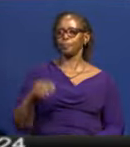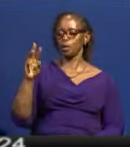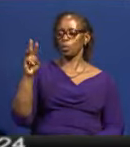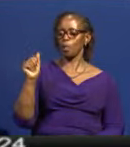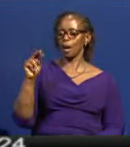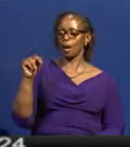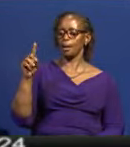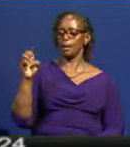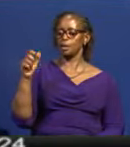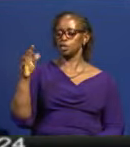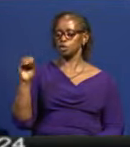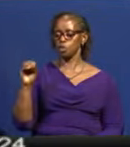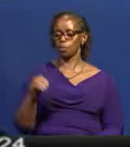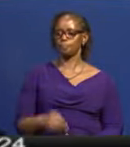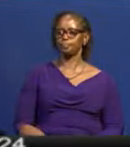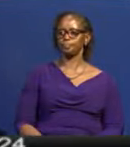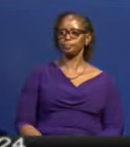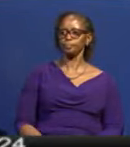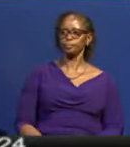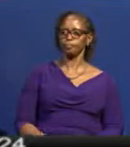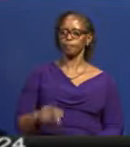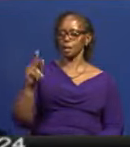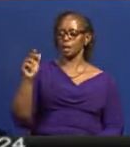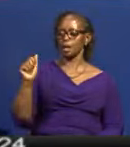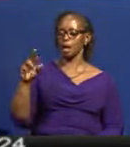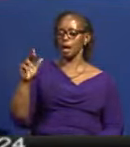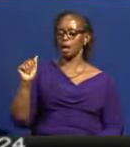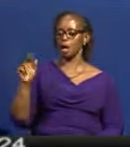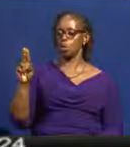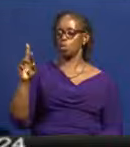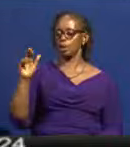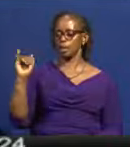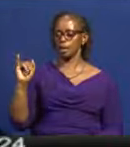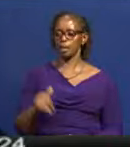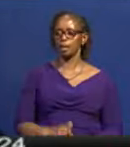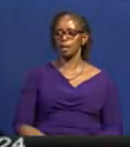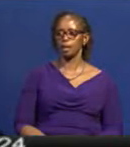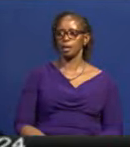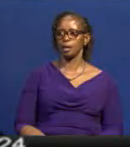Wandeto, Ronald Karauri,